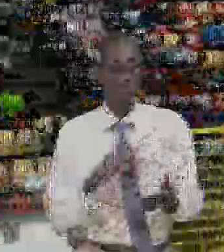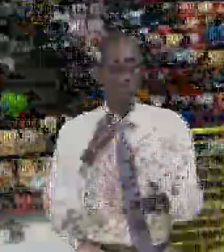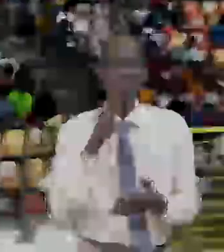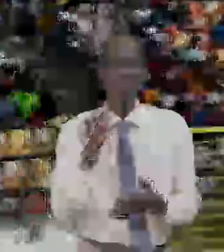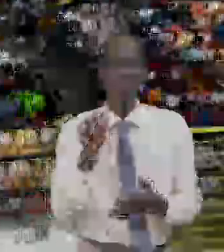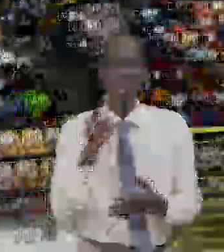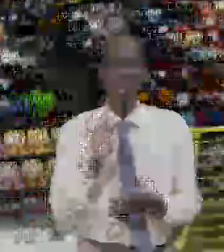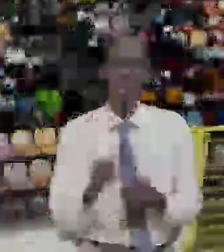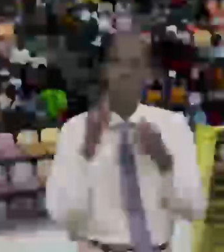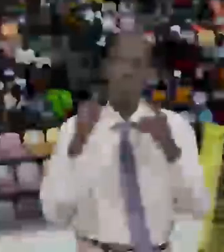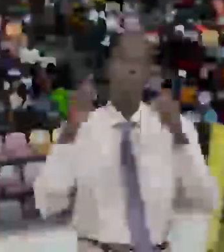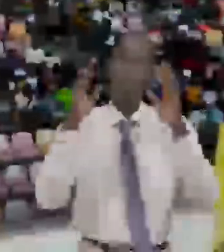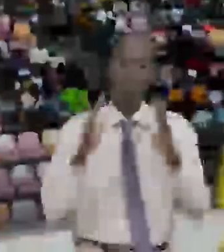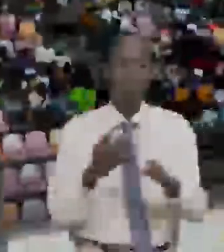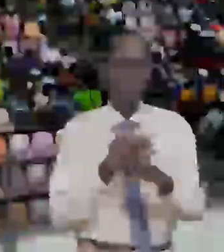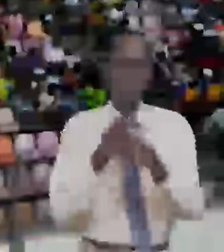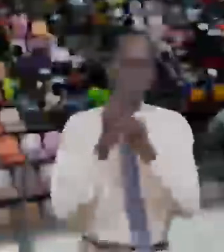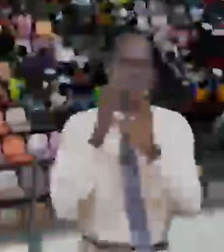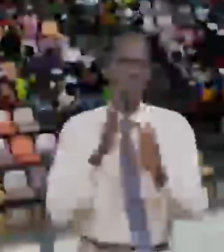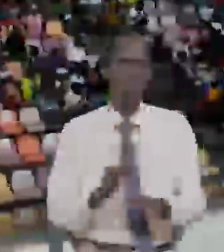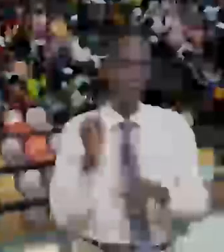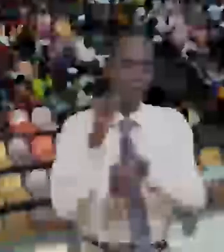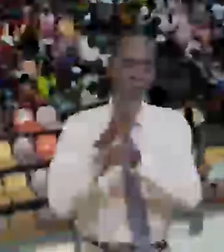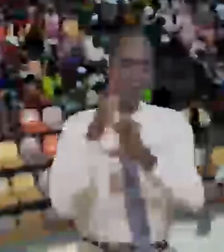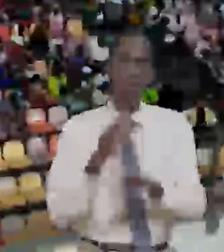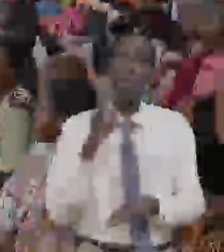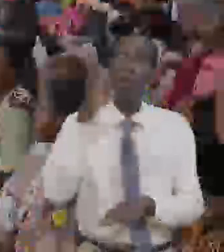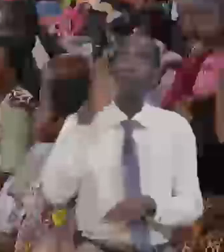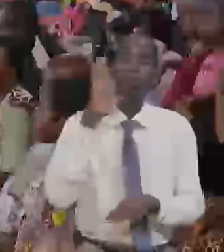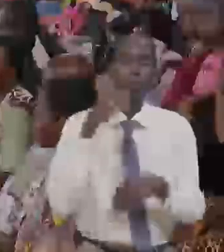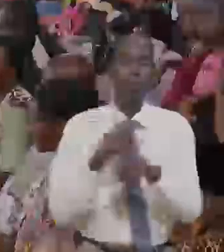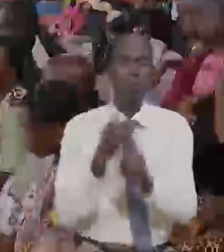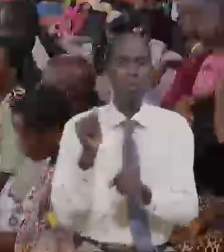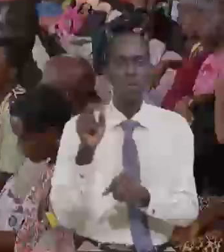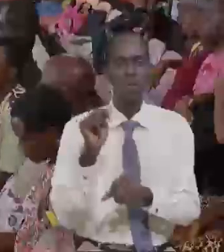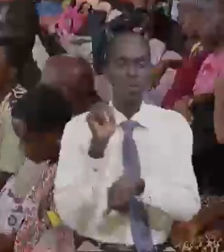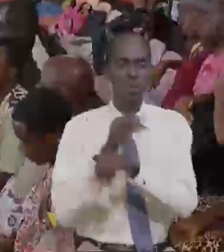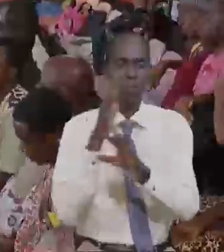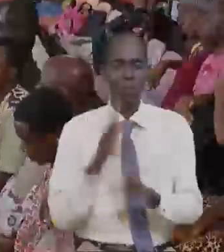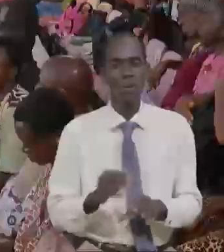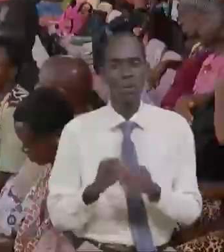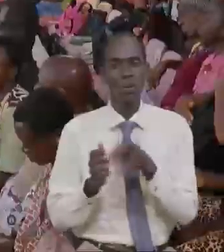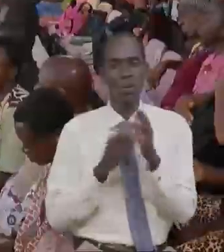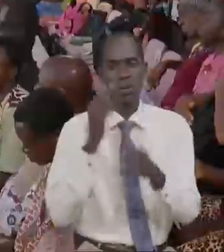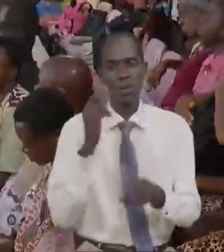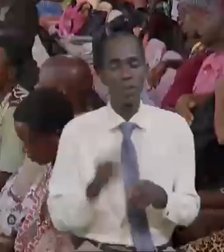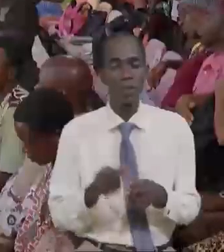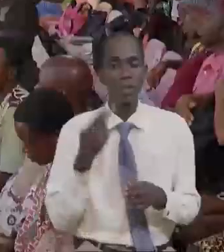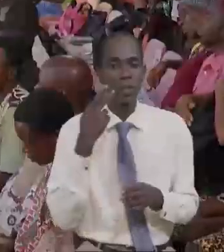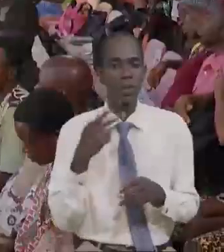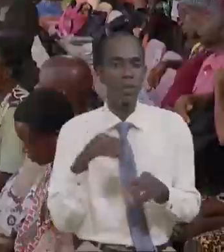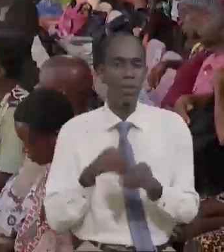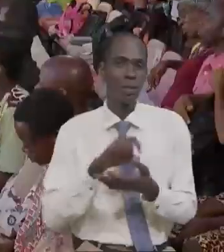22 there. In verse 22, their calamity. The people that are planting and approaching, the people that are going, they